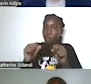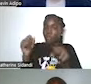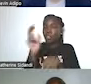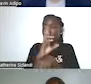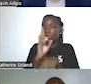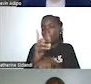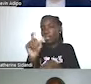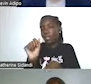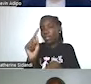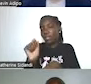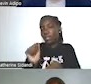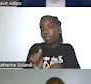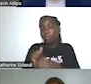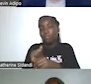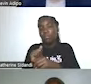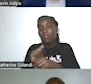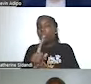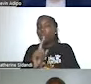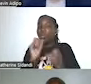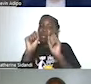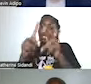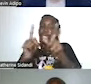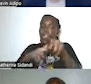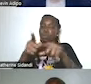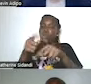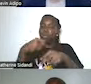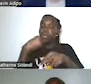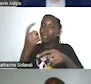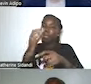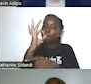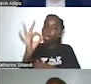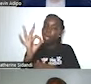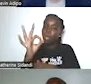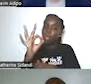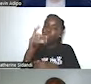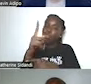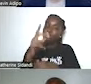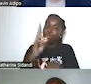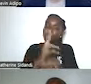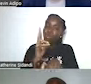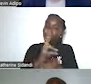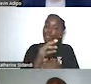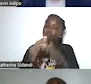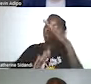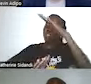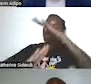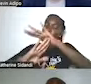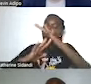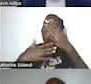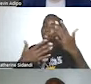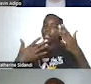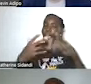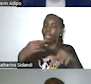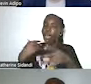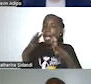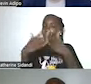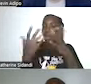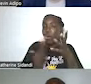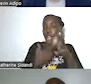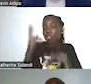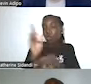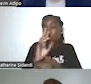you say 3, I want to go to the top level of kind of metrics, which now we are saying that will help in decision making.